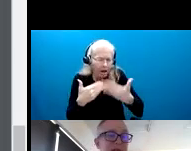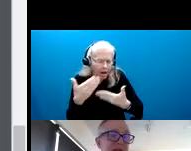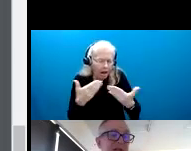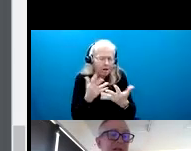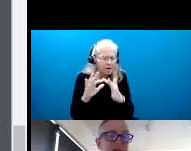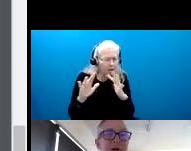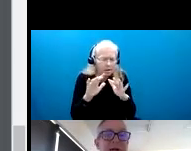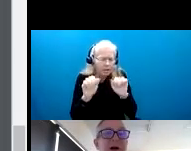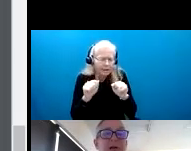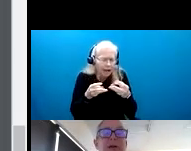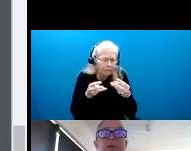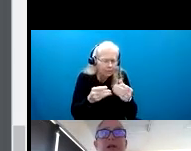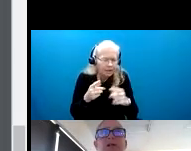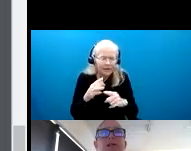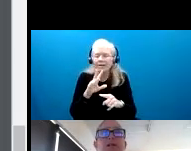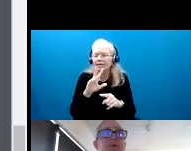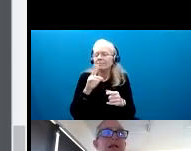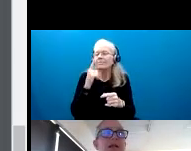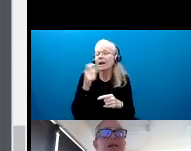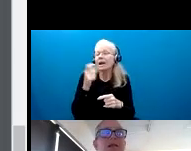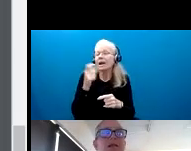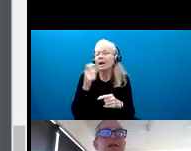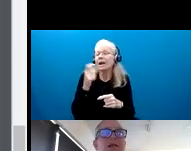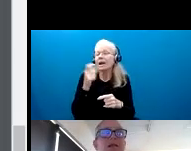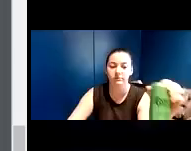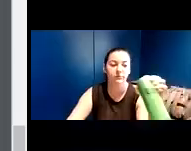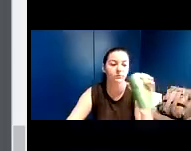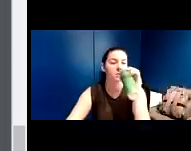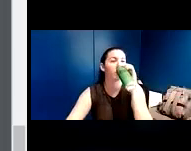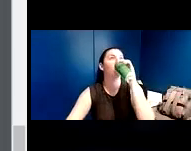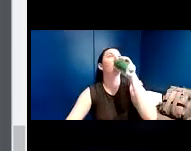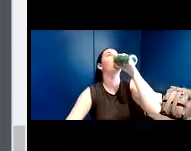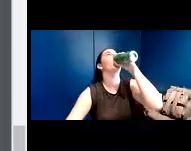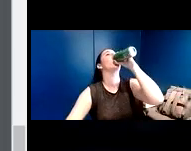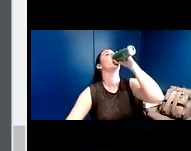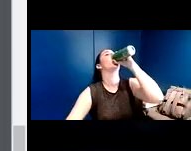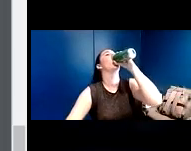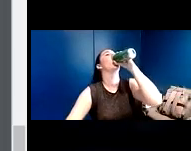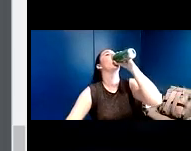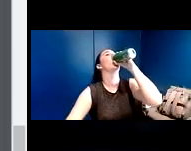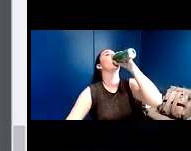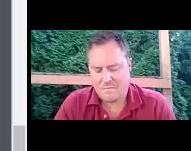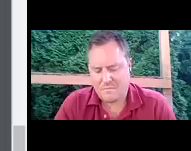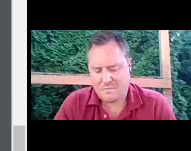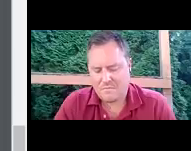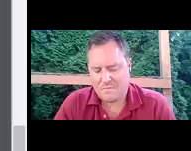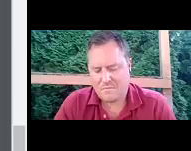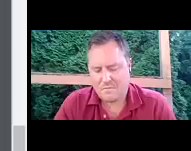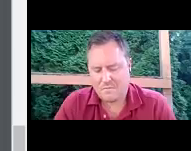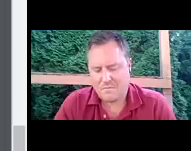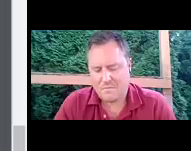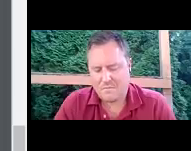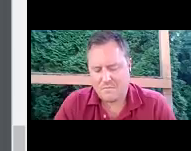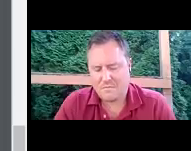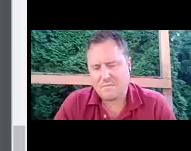be essentially throwing out applications rather than taking them in. They'll say, well, we're not going to be able to make a decision on